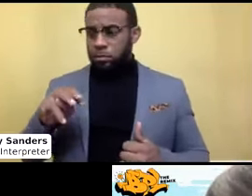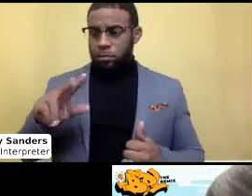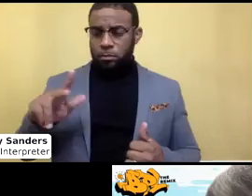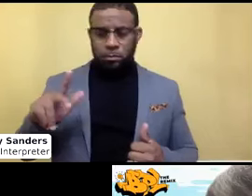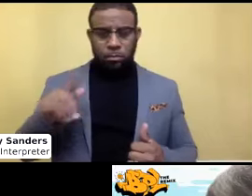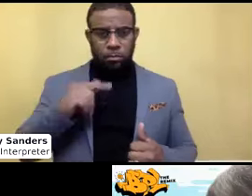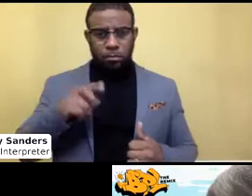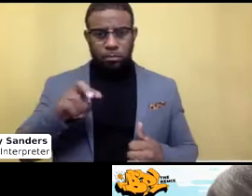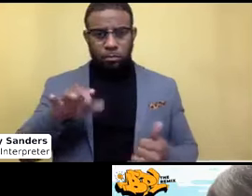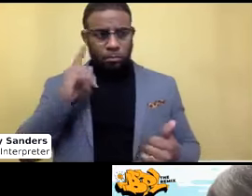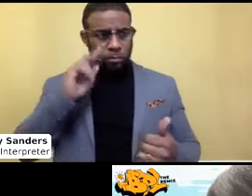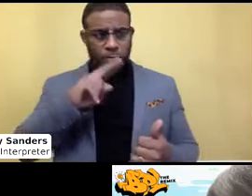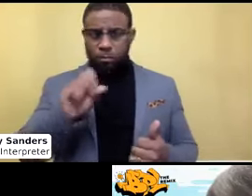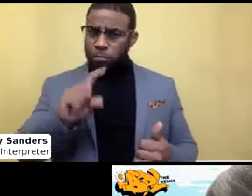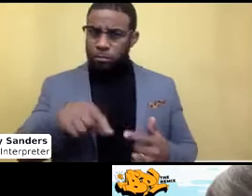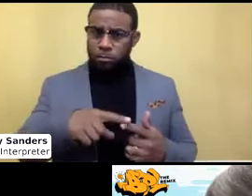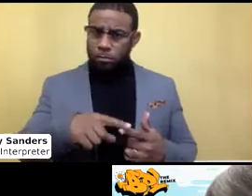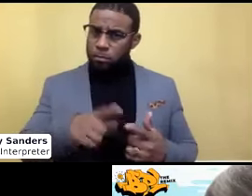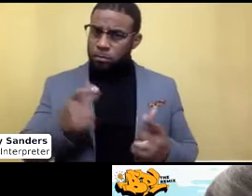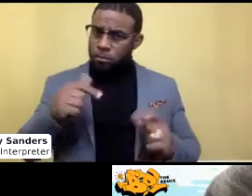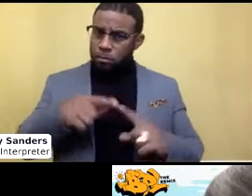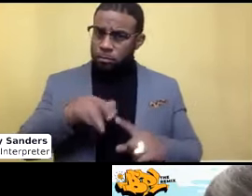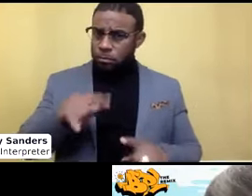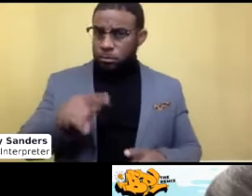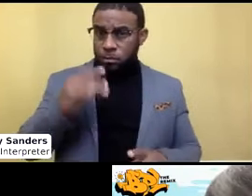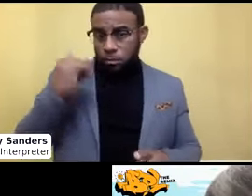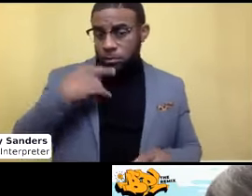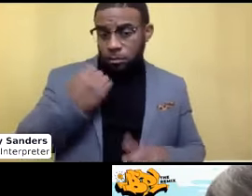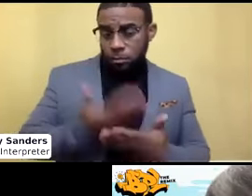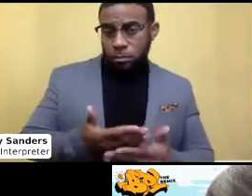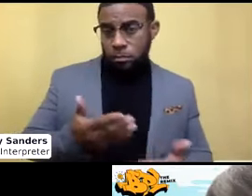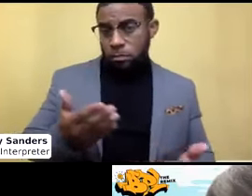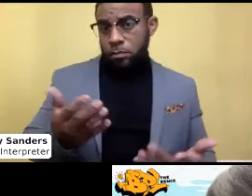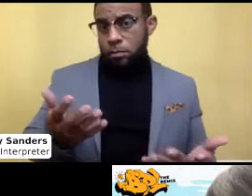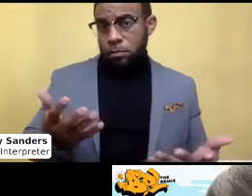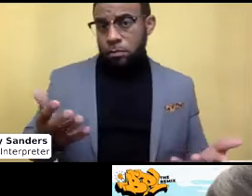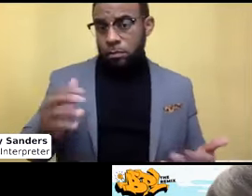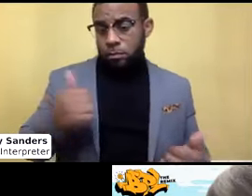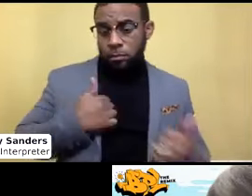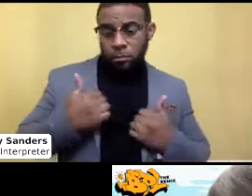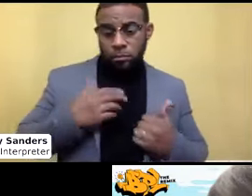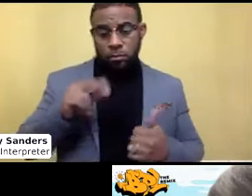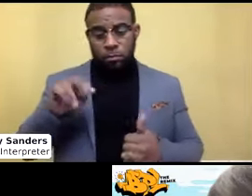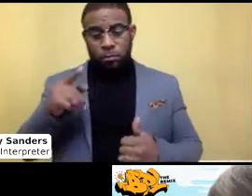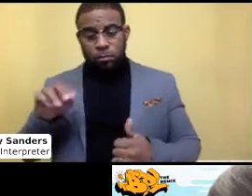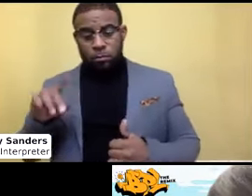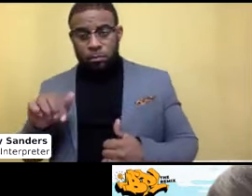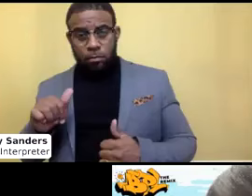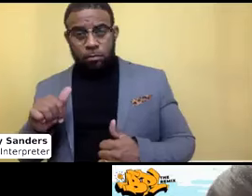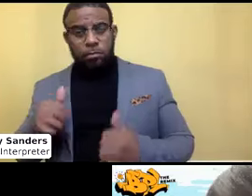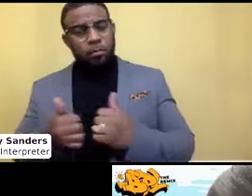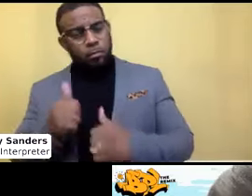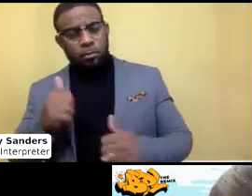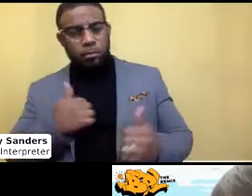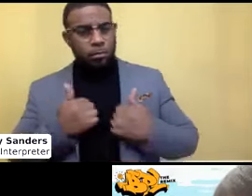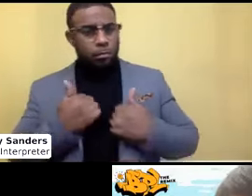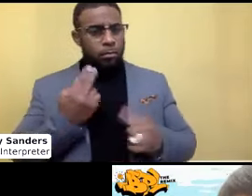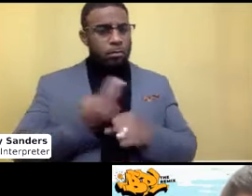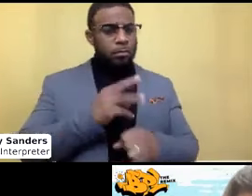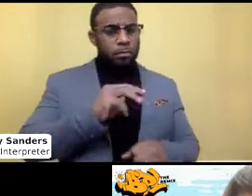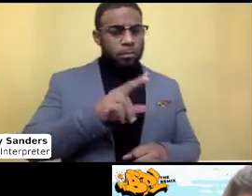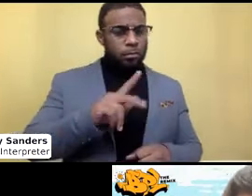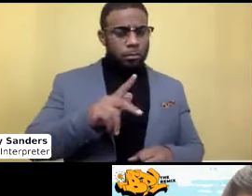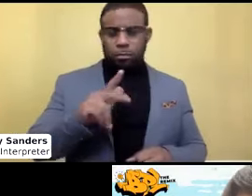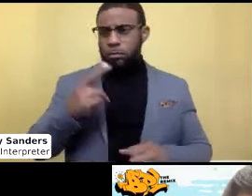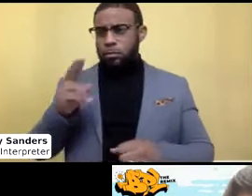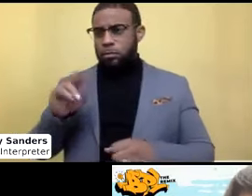United States. If when it comes down to it, if in fact the Rwanda and Uganda are mostly Rwanda using M23, and